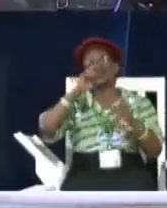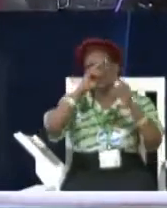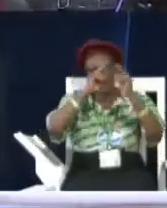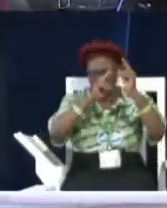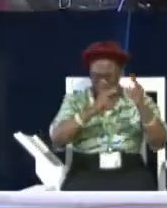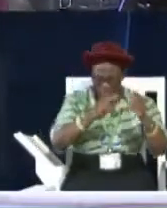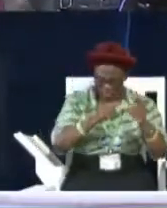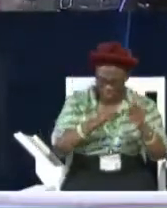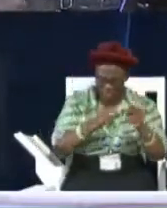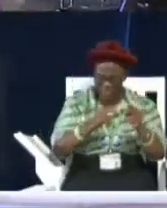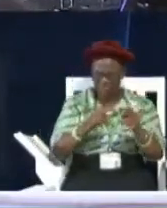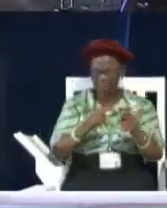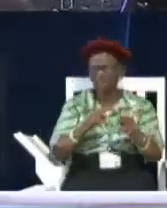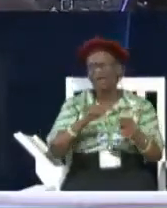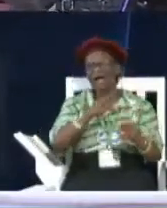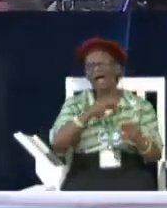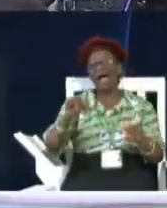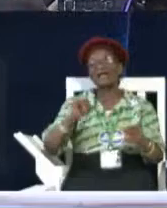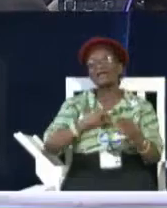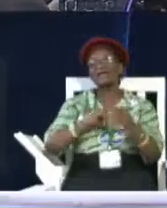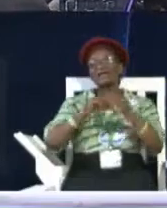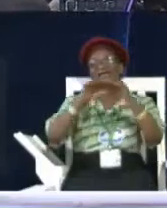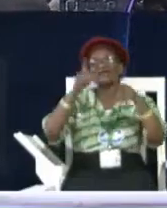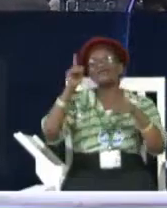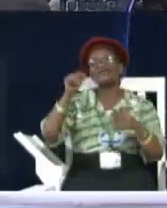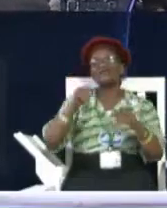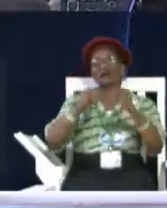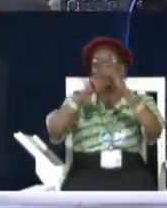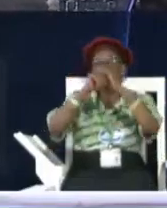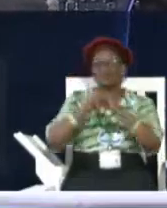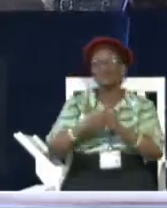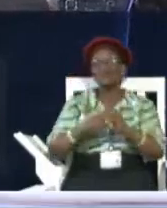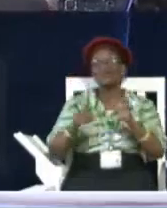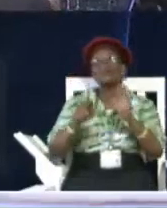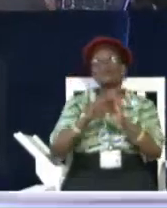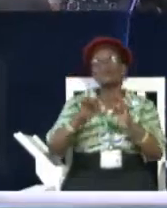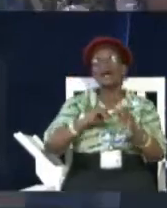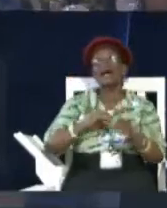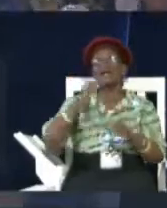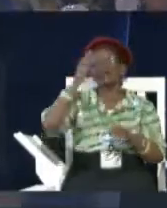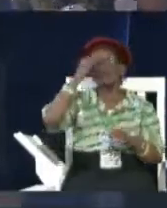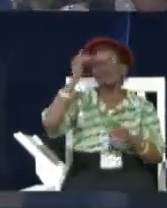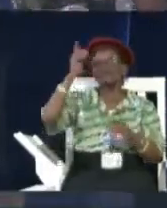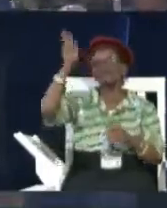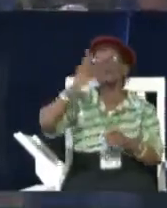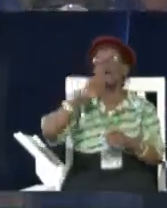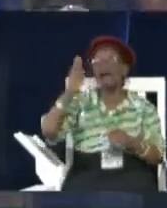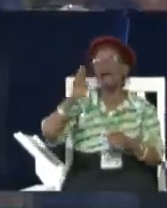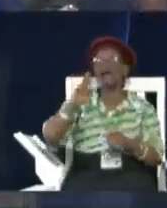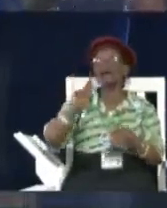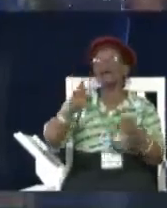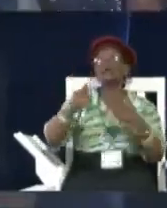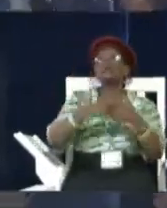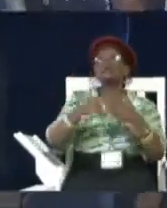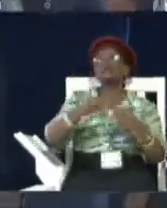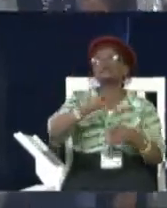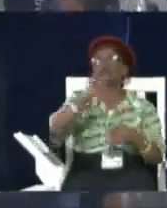adoration. And I know you are returning soon. I know you are coming back for me.